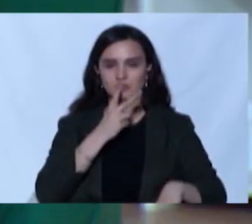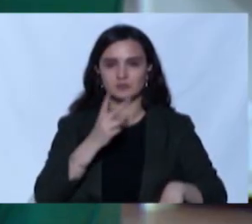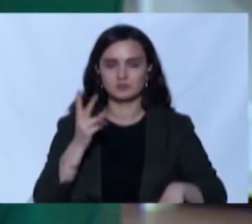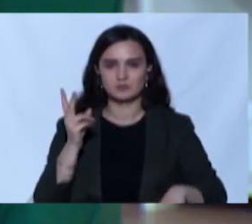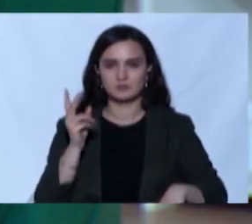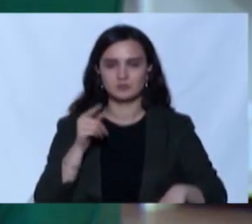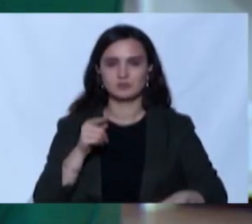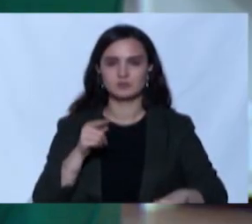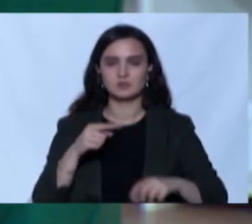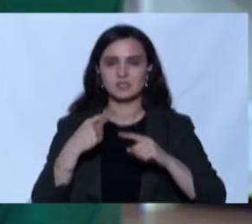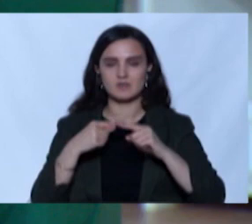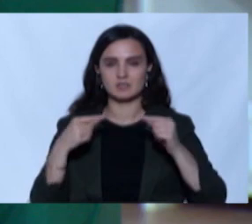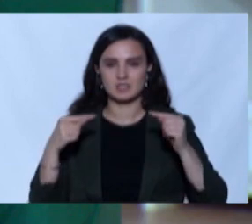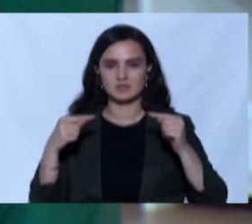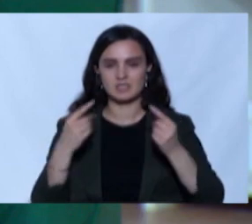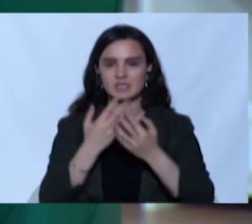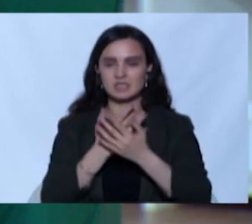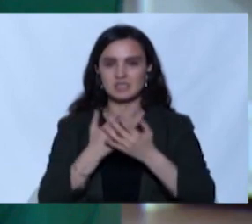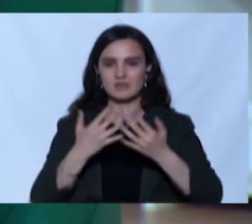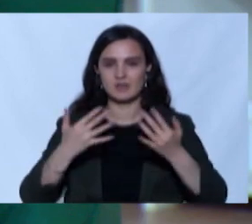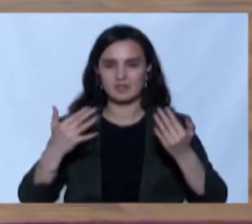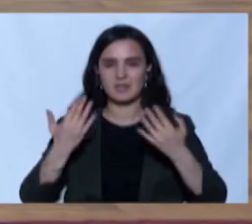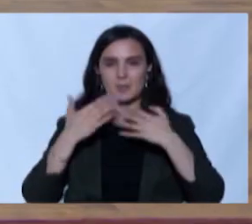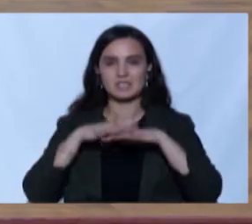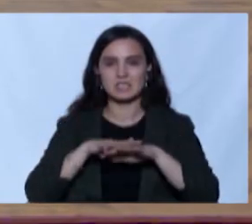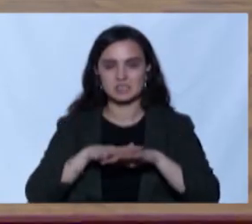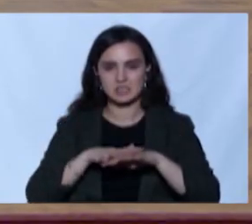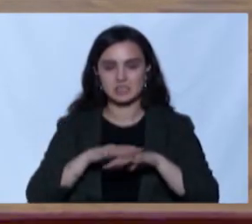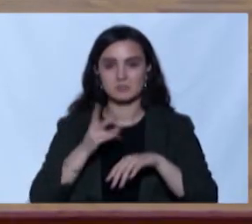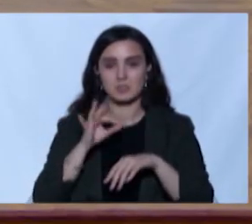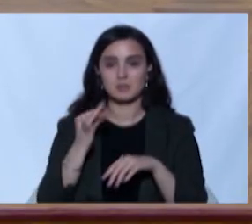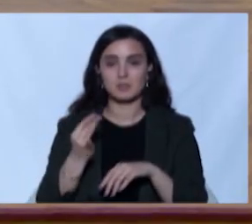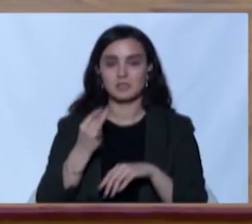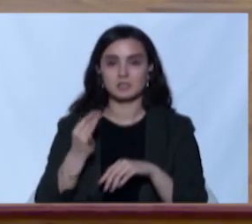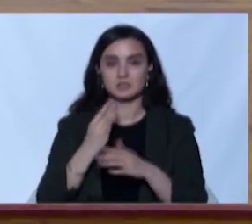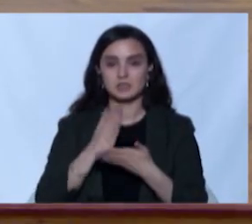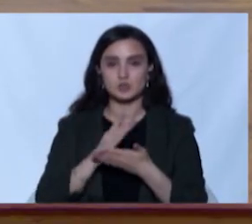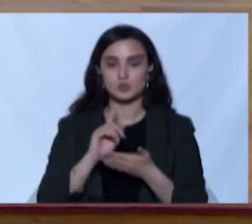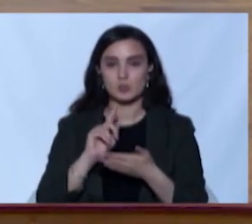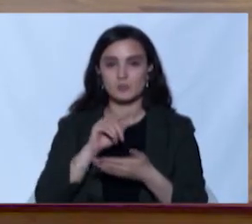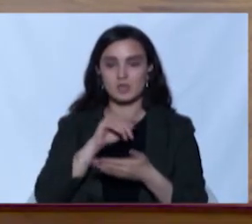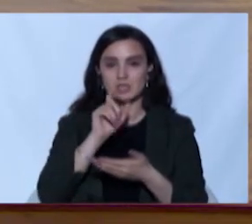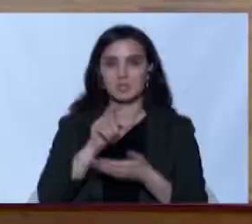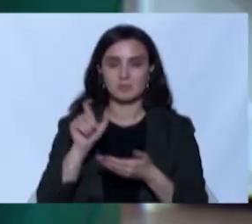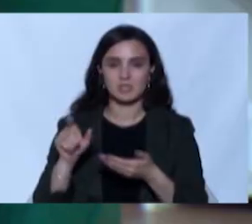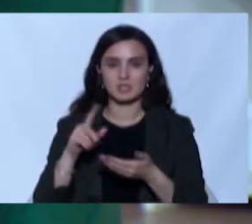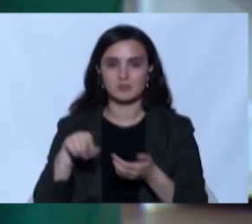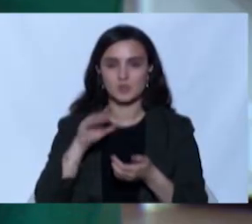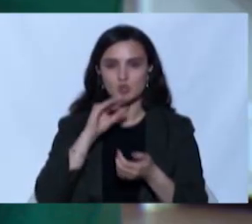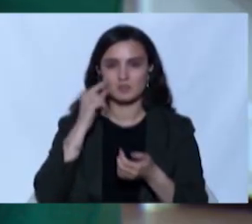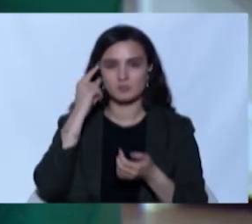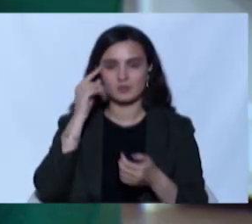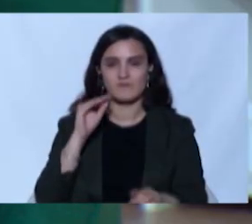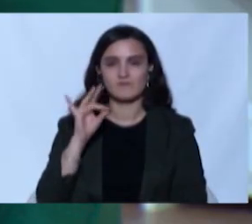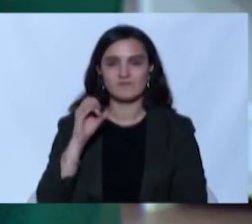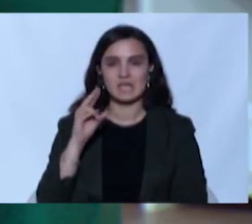Hollywood adaptations, multiple different adaptations. But interestingly enough, people, when they think of